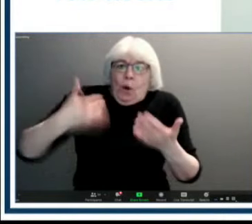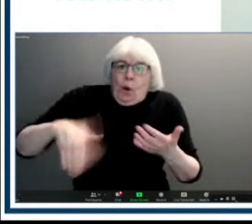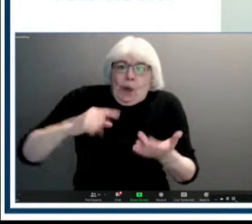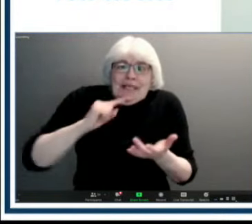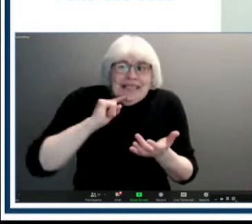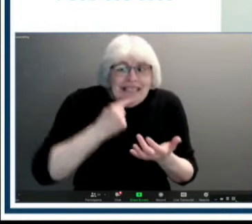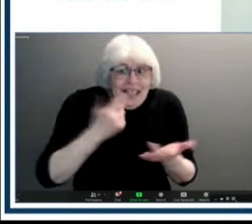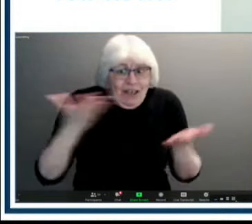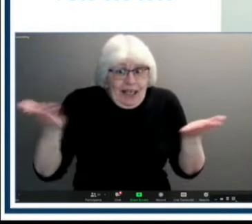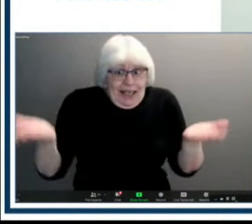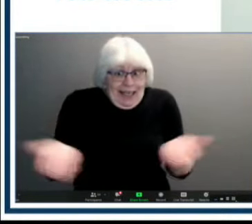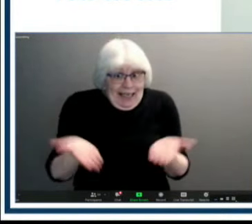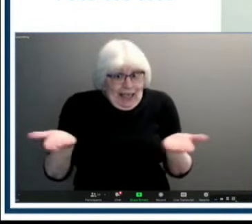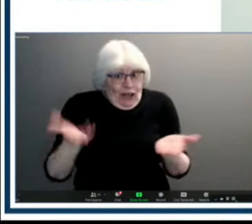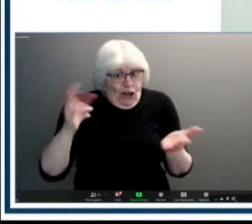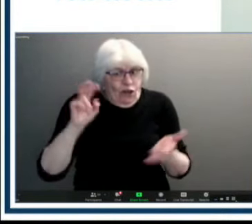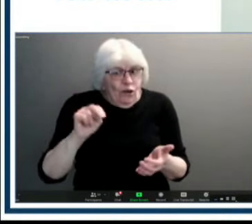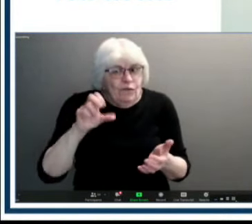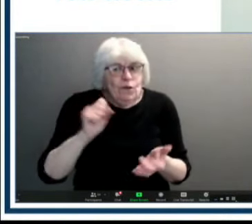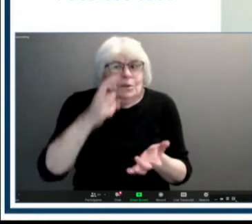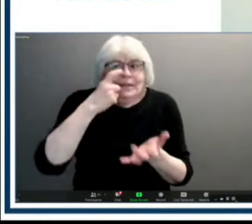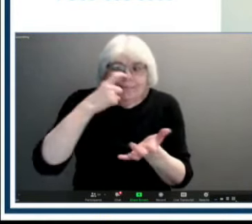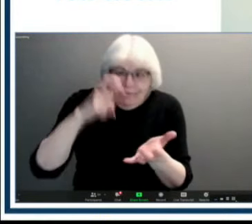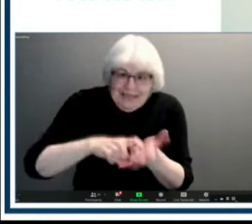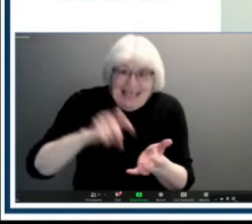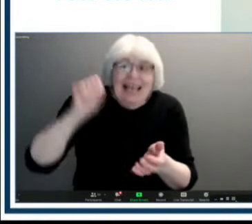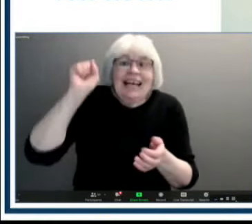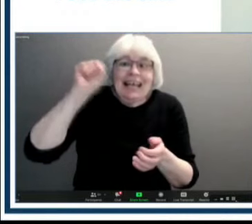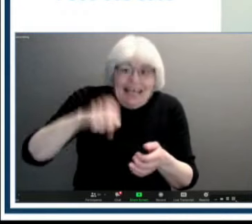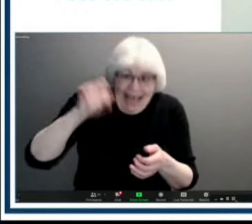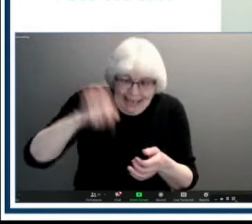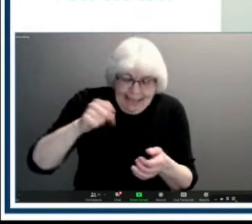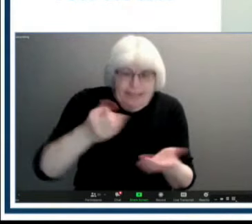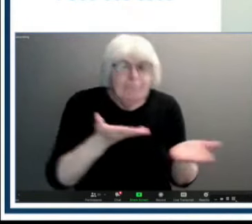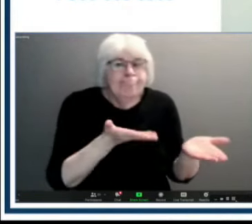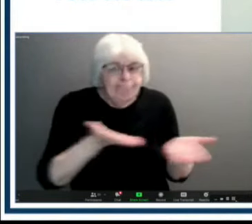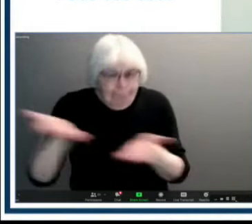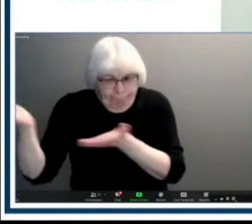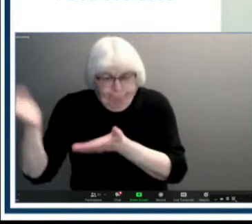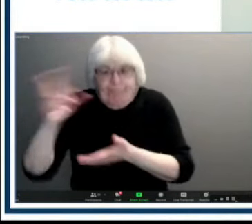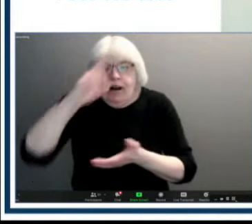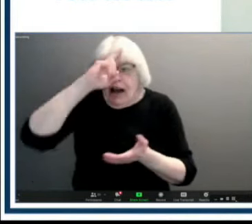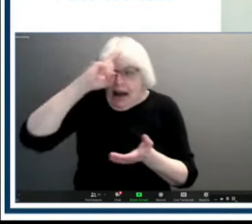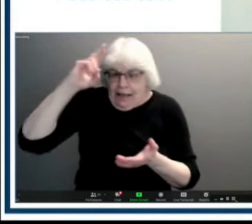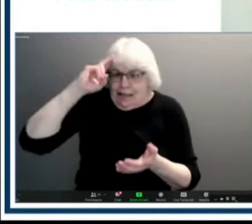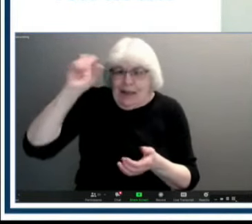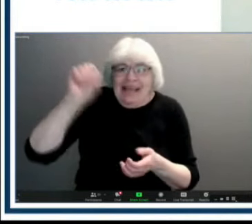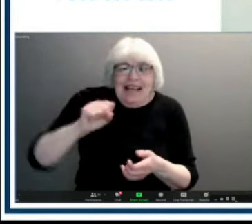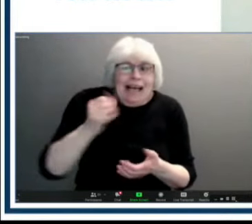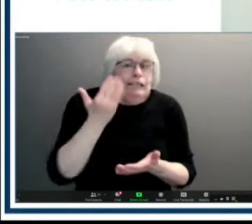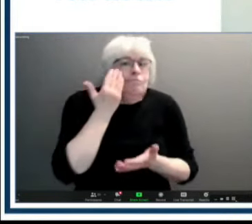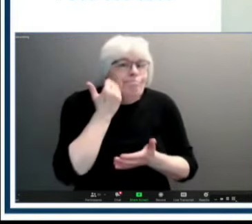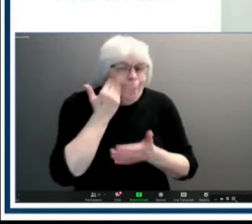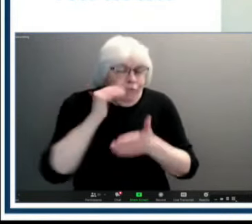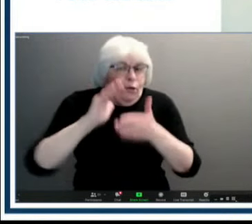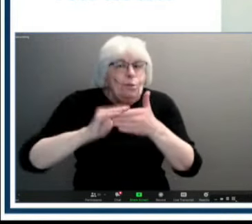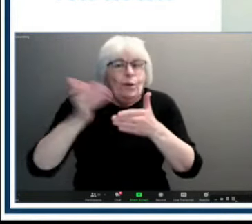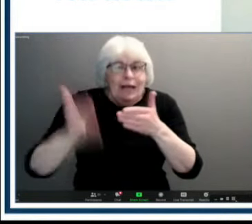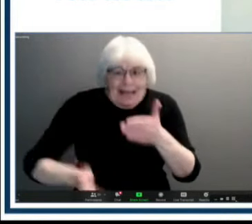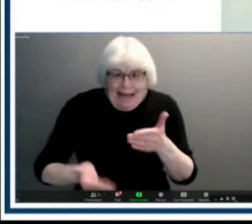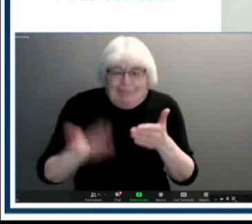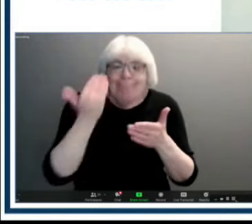seeing hospitalizations. We started to see hospitalizations this weekend, and now we have 10 people in the